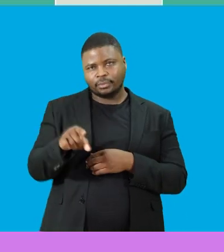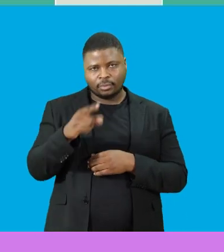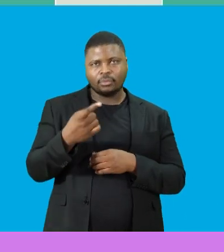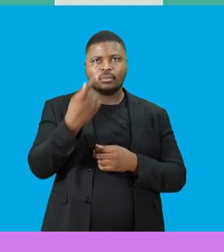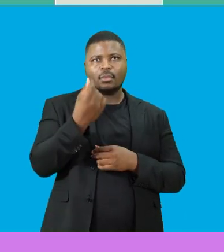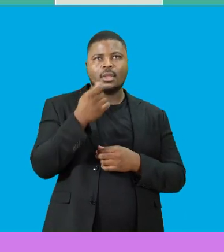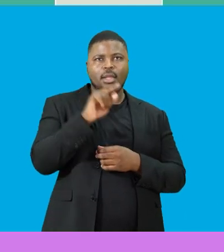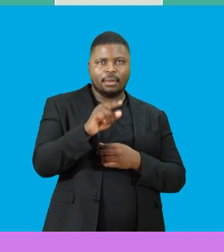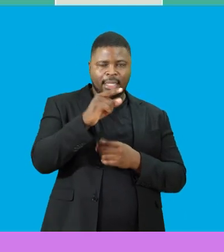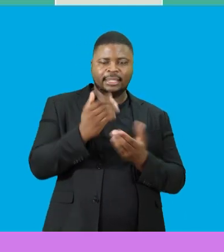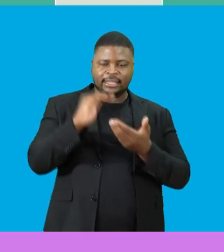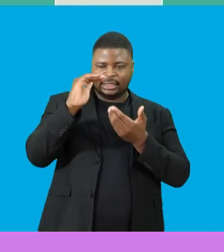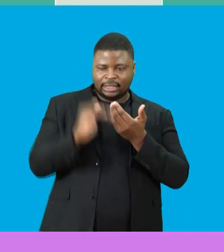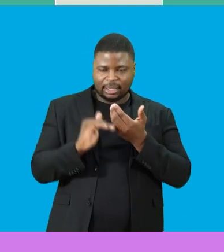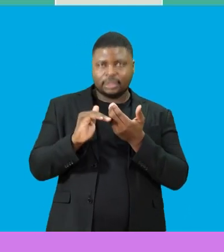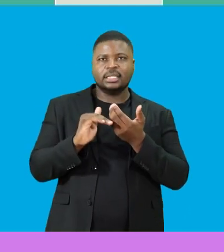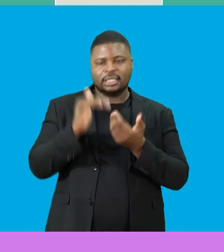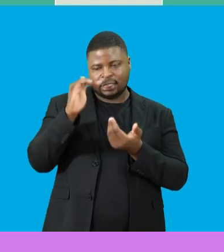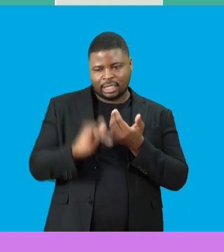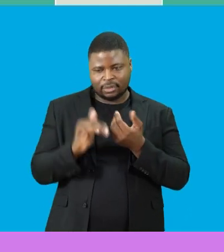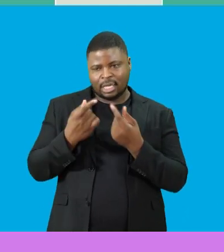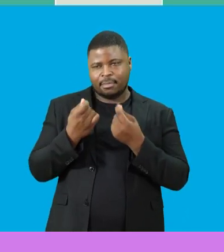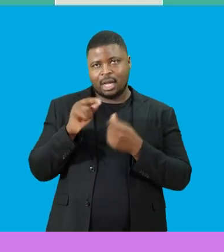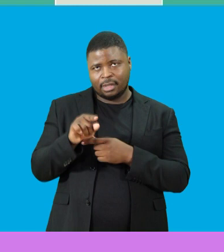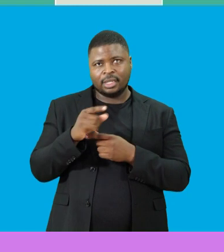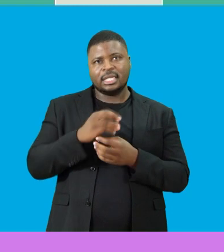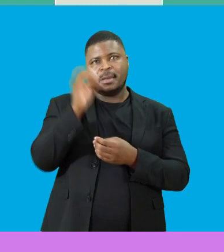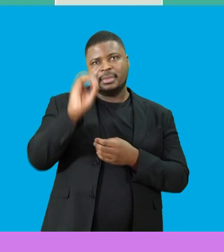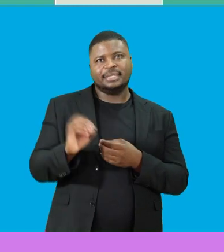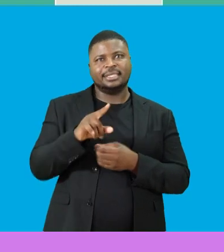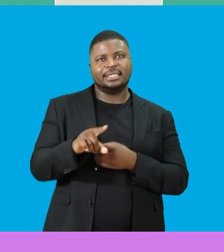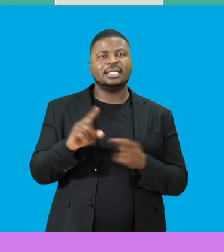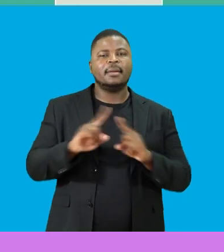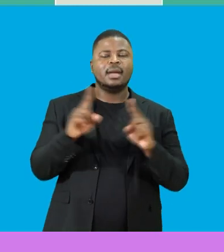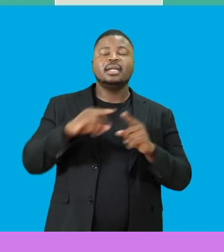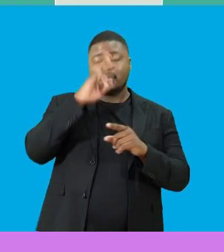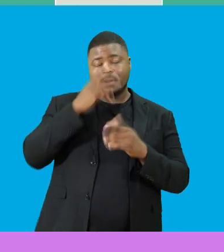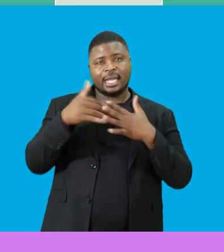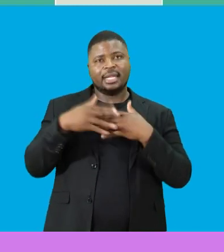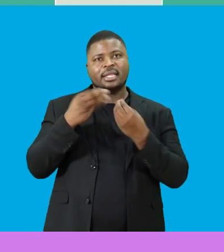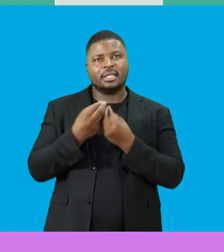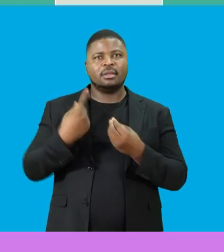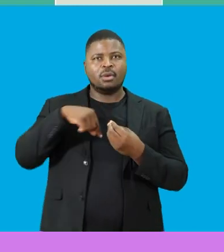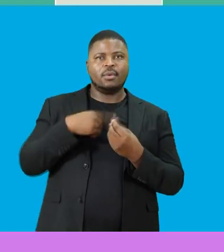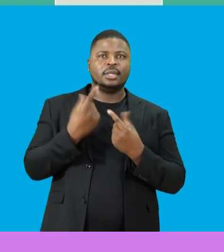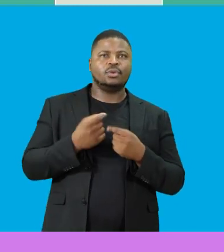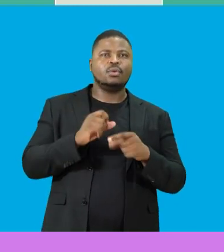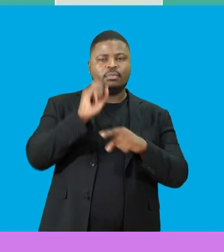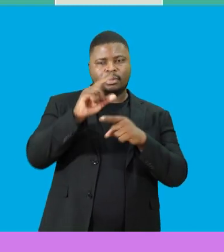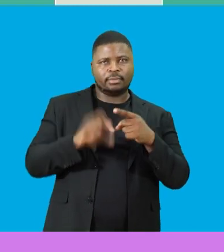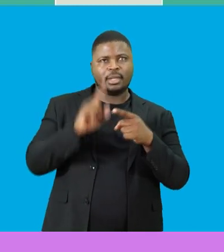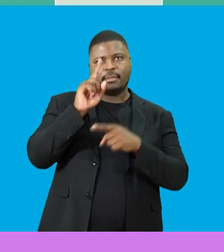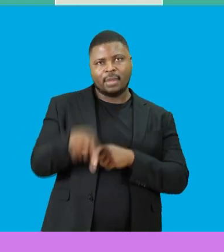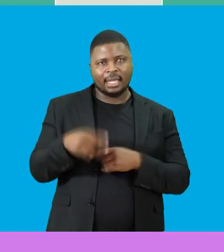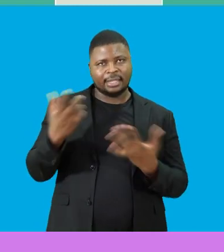discounted amount as a percentage. So it means whatever we do, we must divide. What are we dividing by what? We are dividing